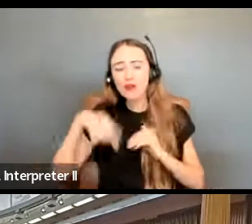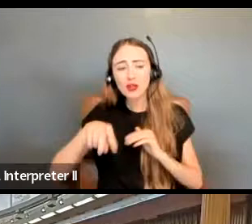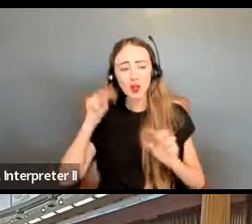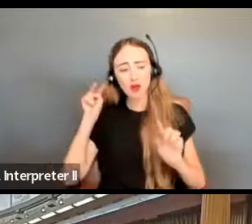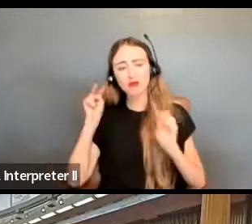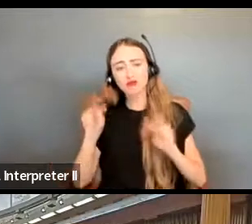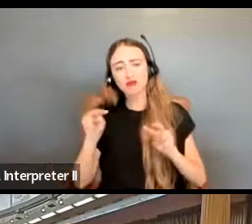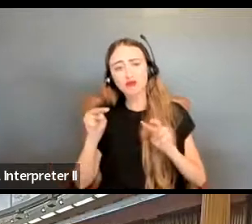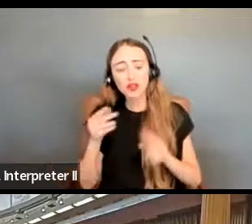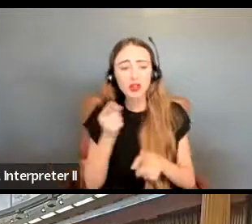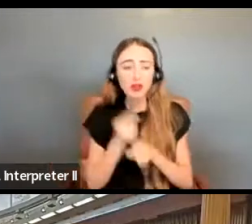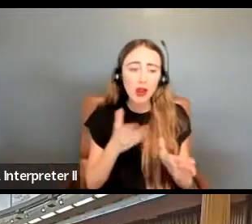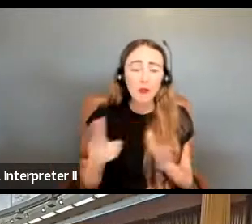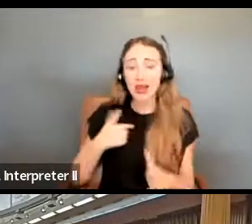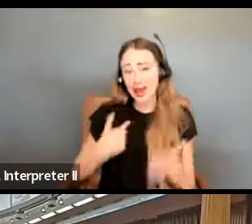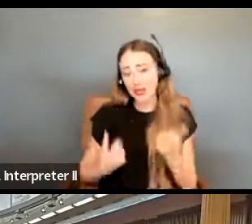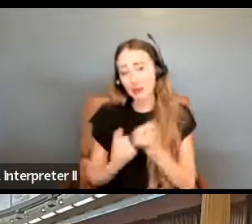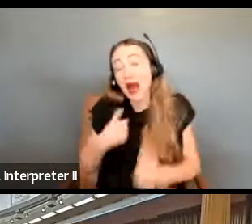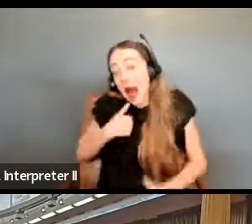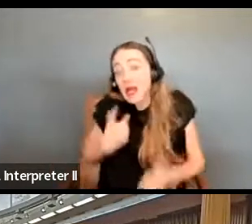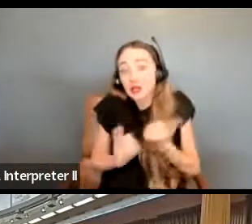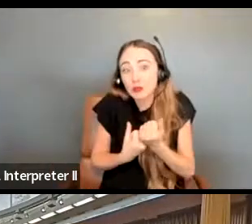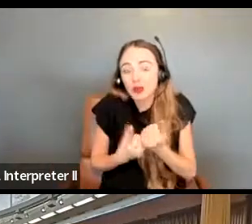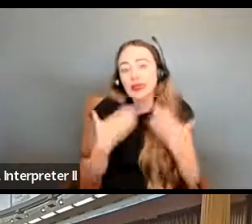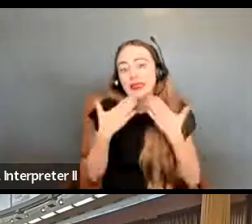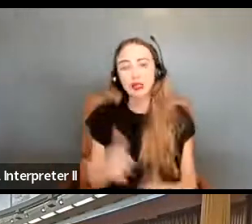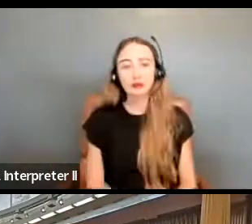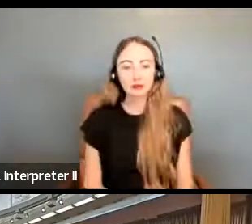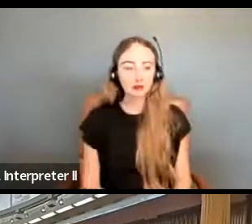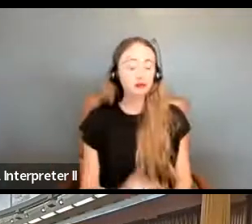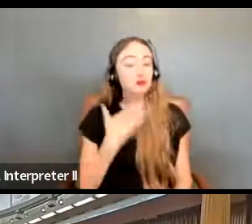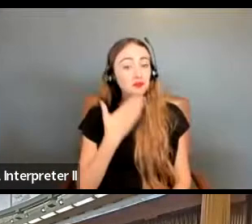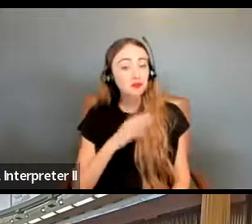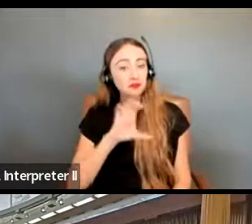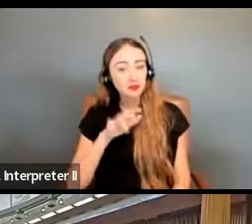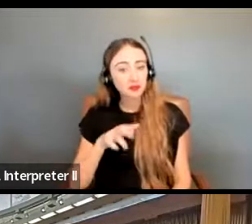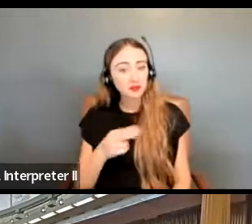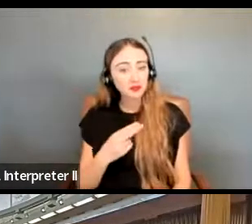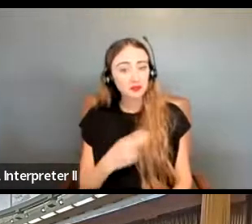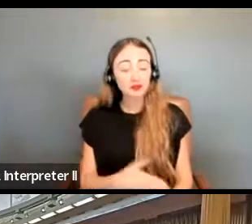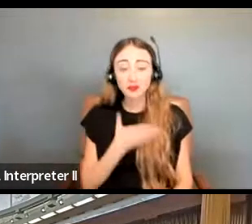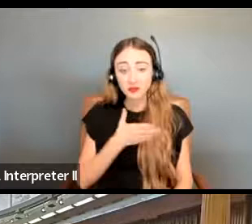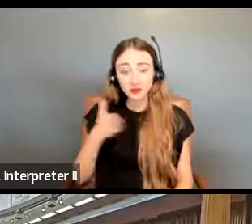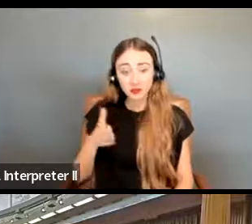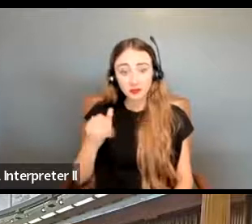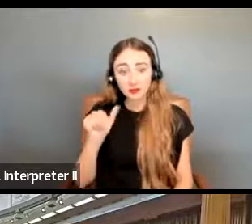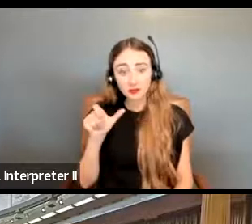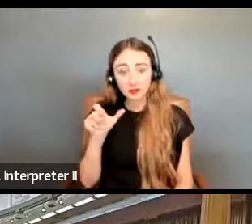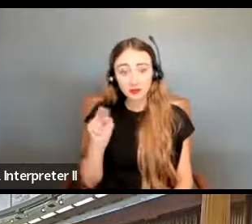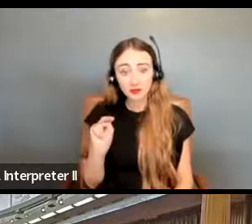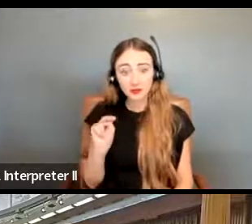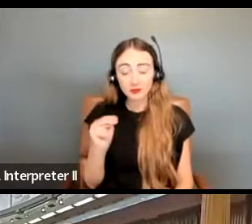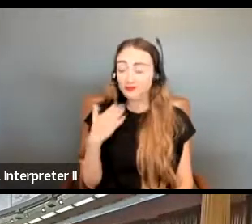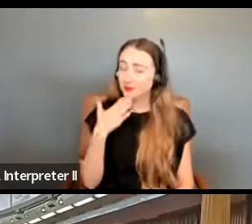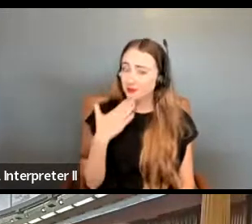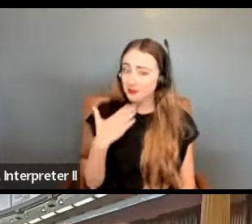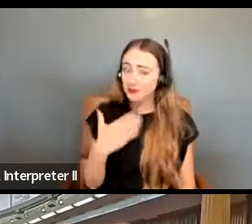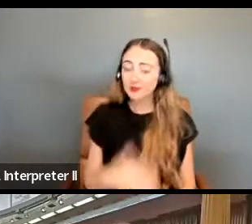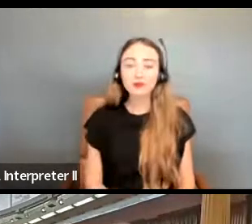think they could support it. I support it. Thank you. Thank you, Councilmember Che. Councilmember Allen. Thank you, Mr.